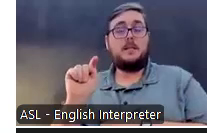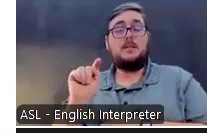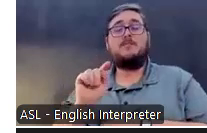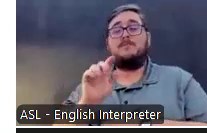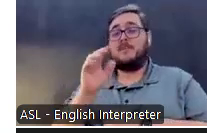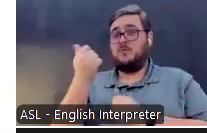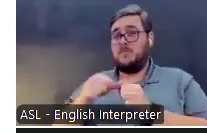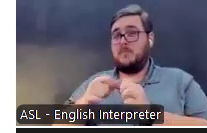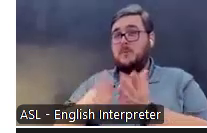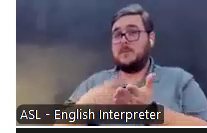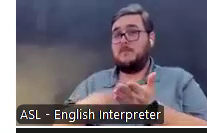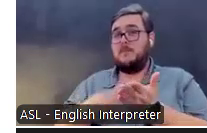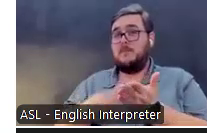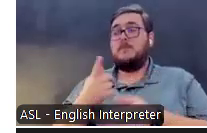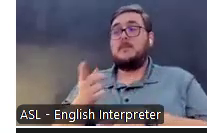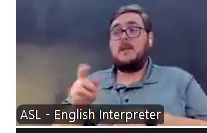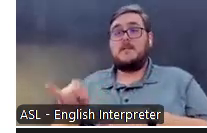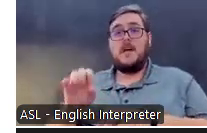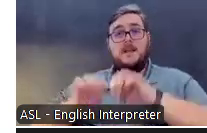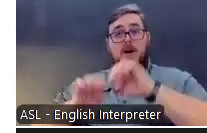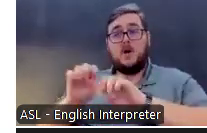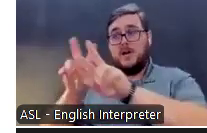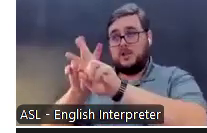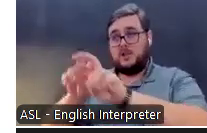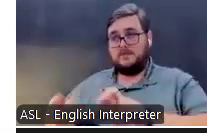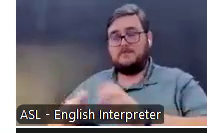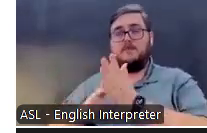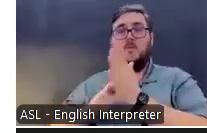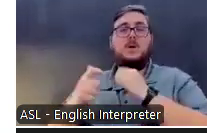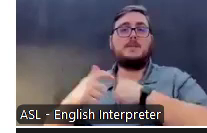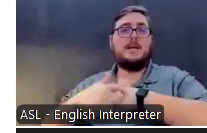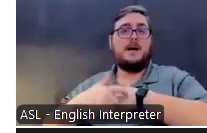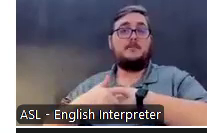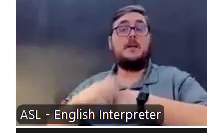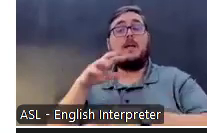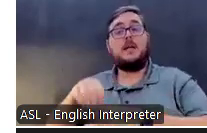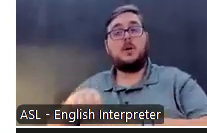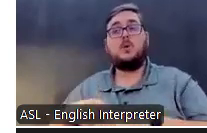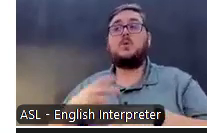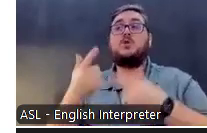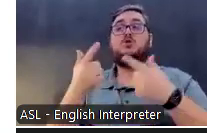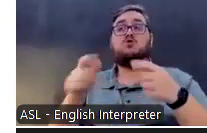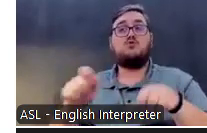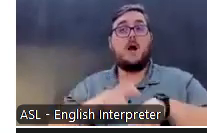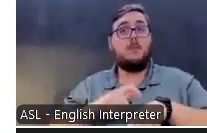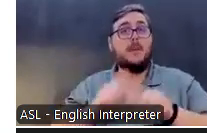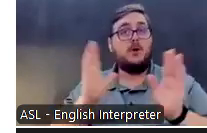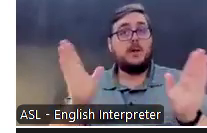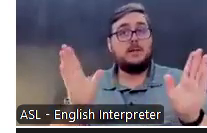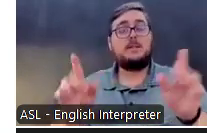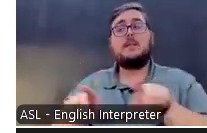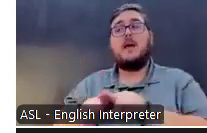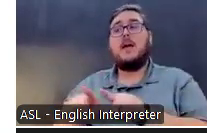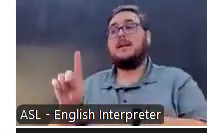might include trials of AT and data collection on AT devices. You can ask about what to expect